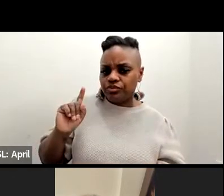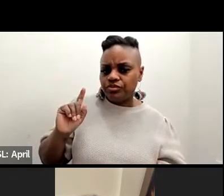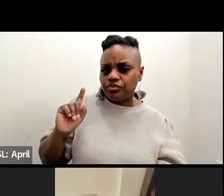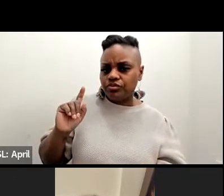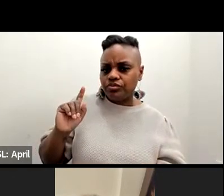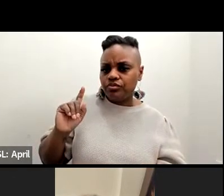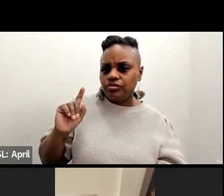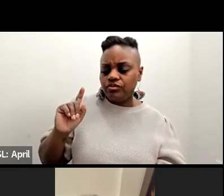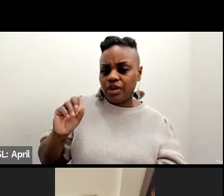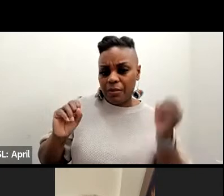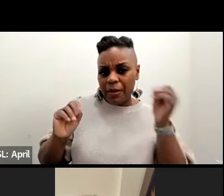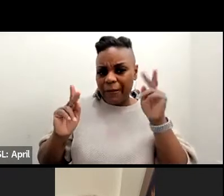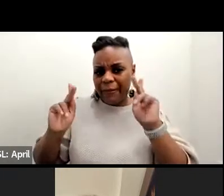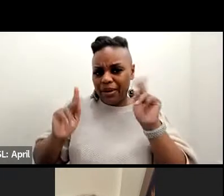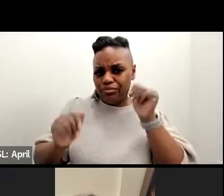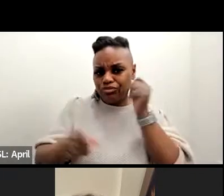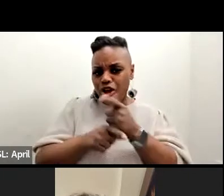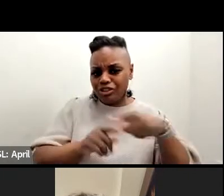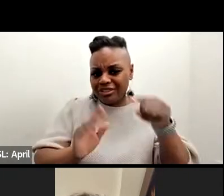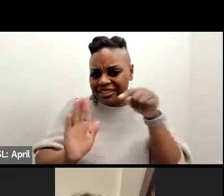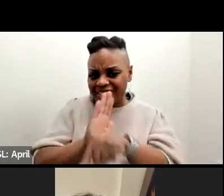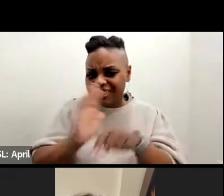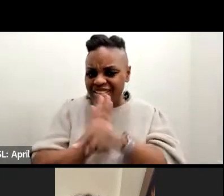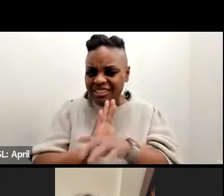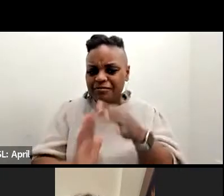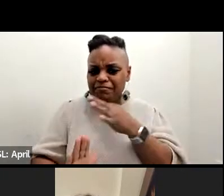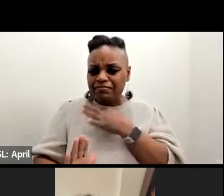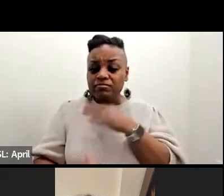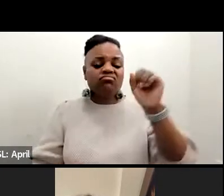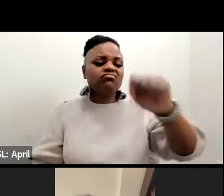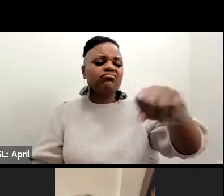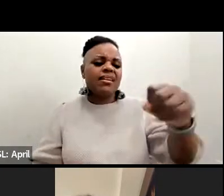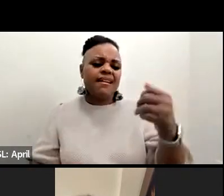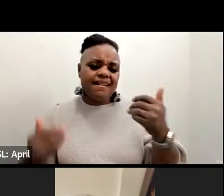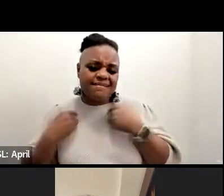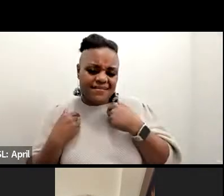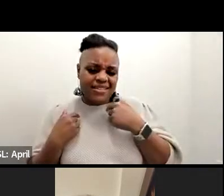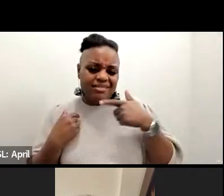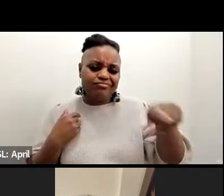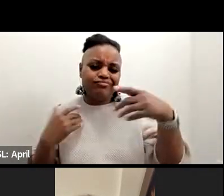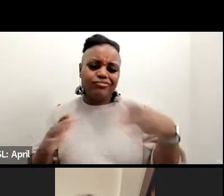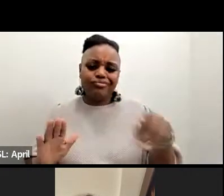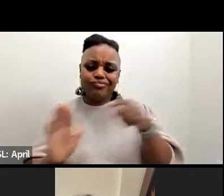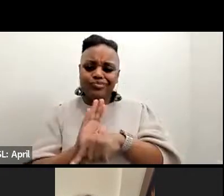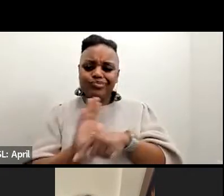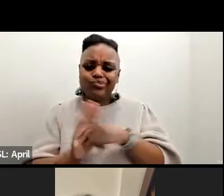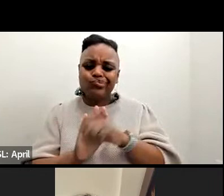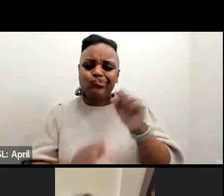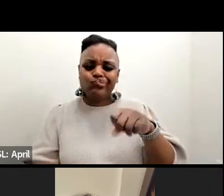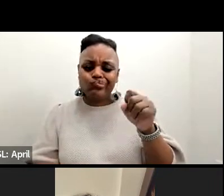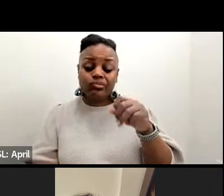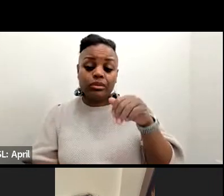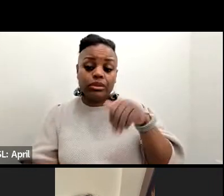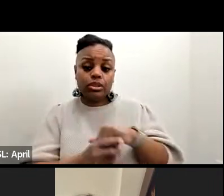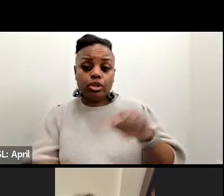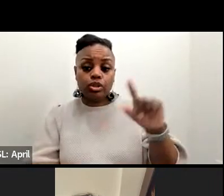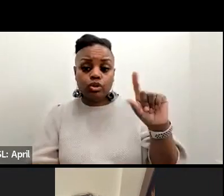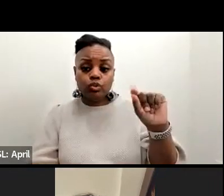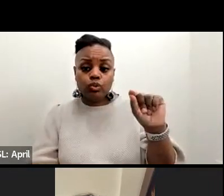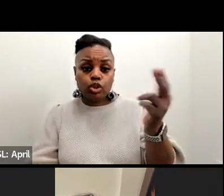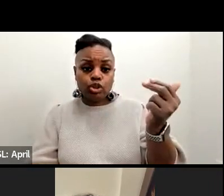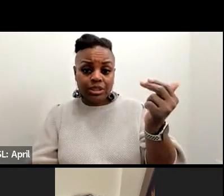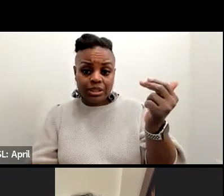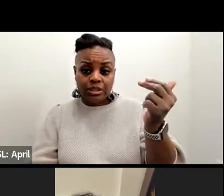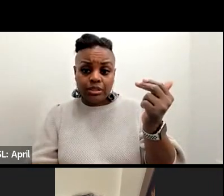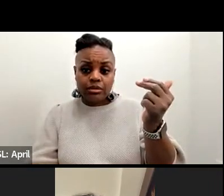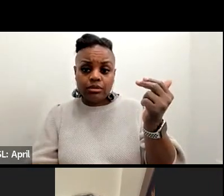in 2013 in Rabaa, there was the Rabaa massacre, which according to Human Rights Watch claimed upwards of 800 lives. But in different parts of the country,